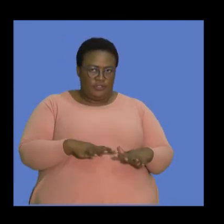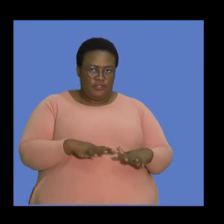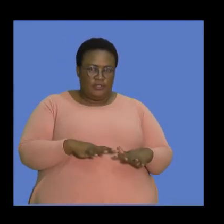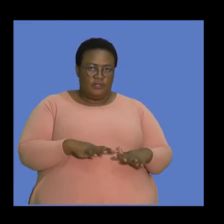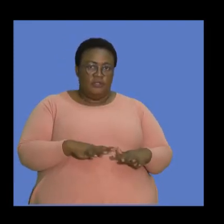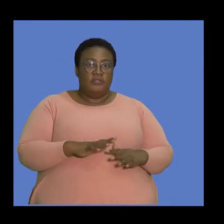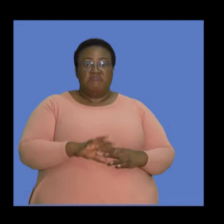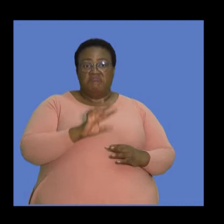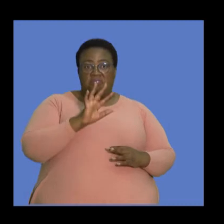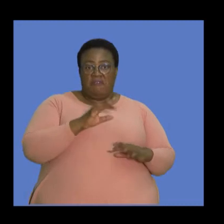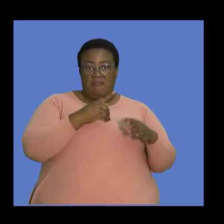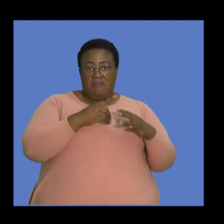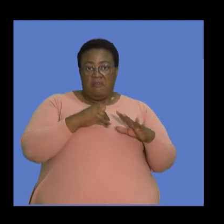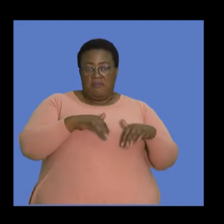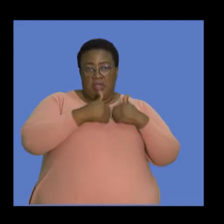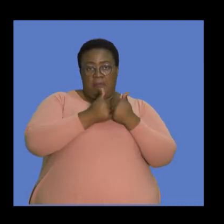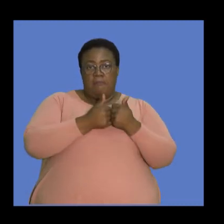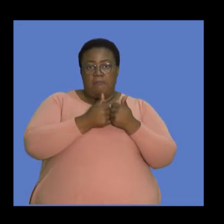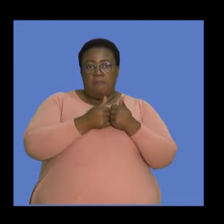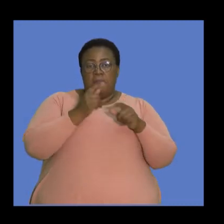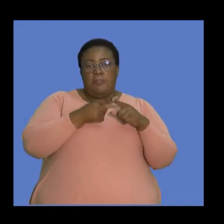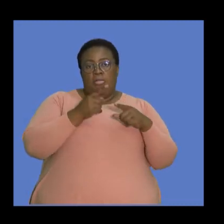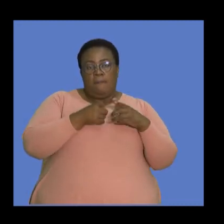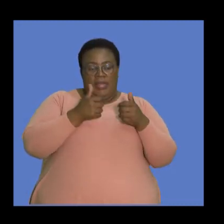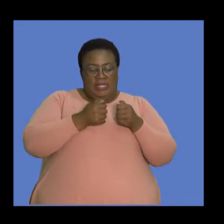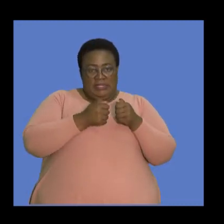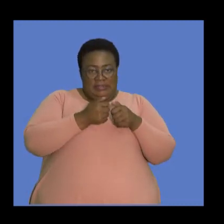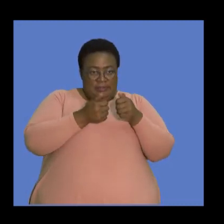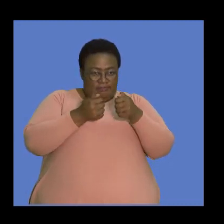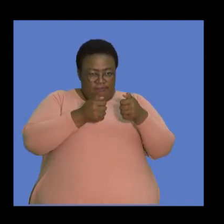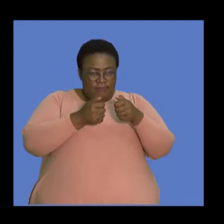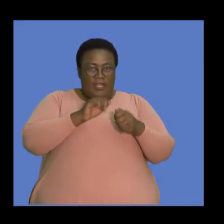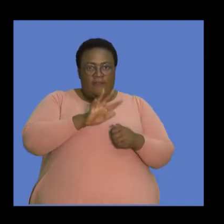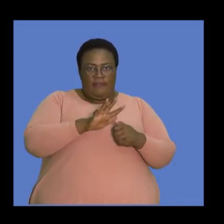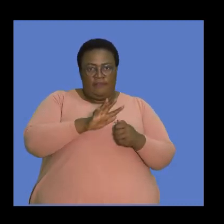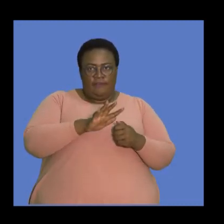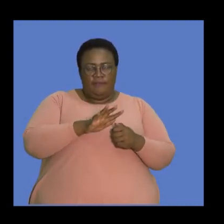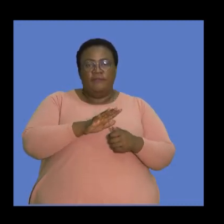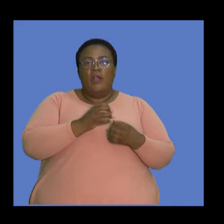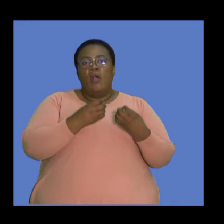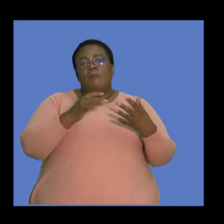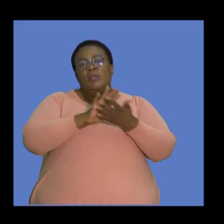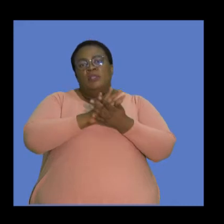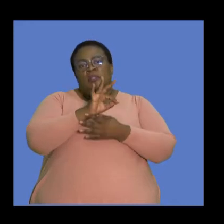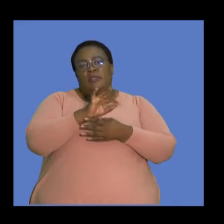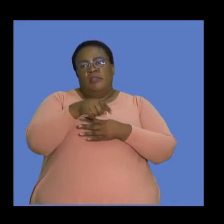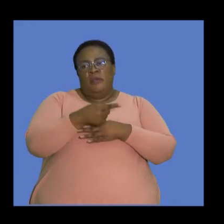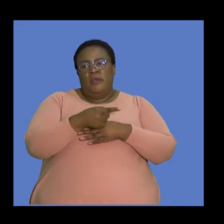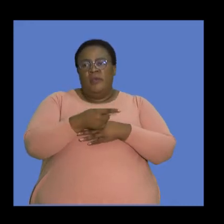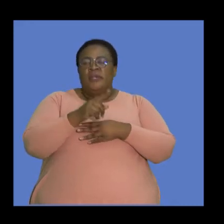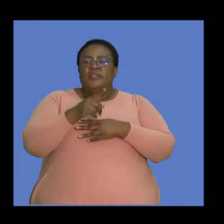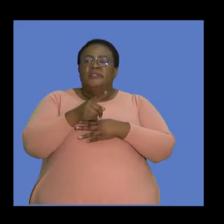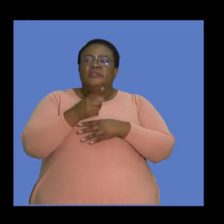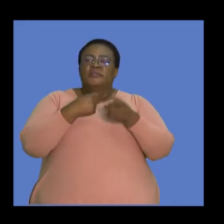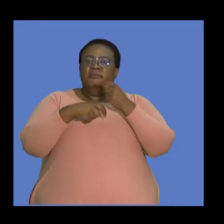PlayStation 5 for an amount of 13,000 now, right? And then will you be able to sell this at the very